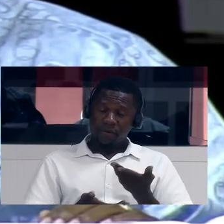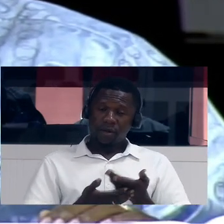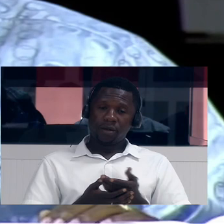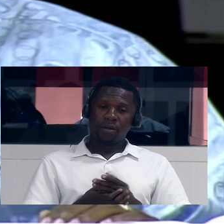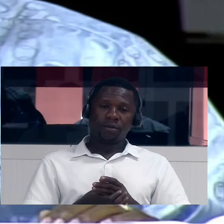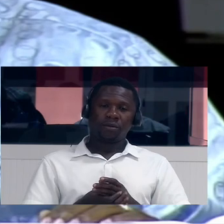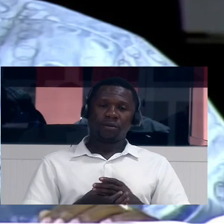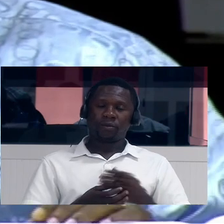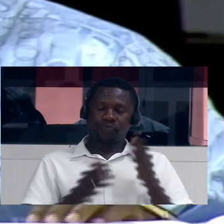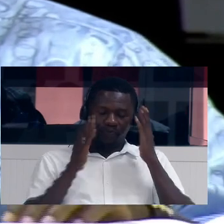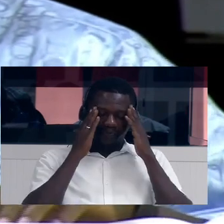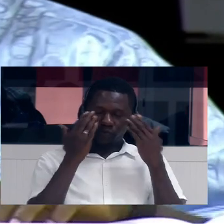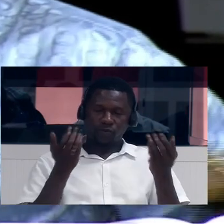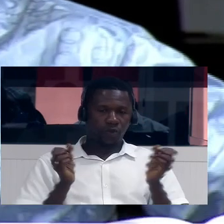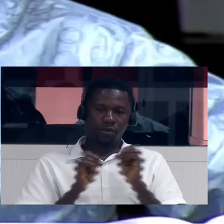of.